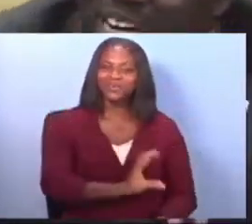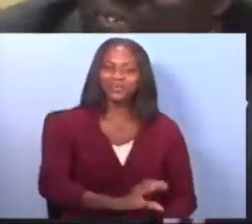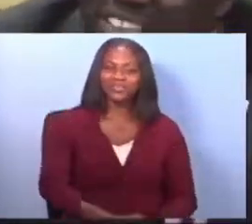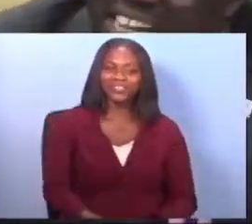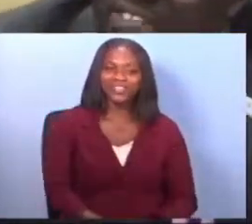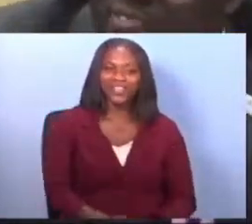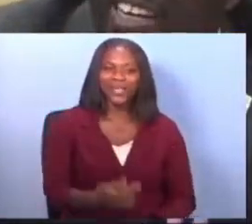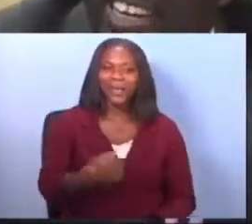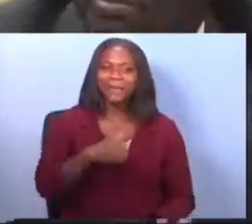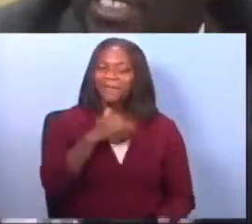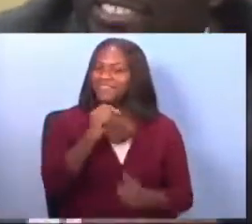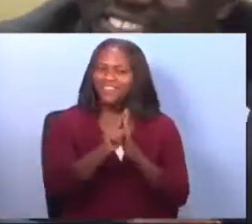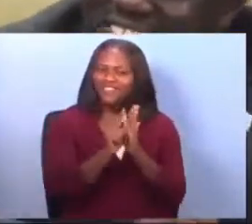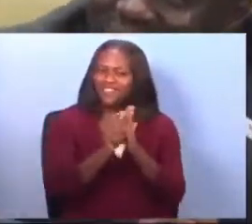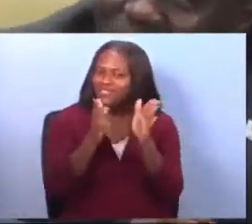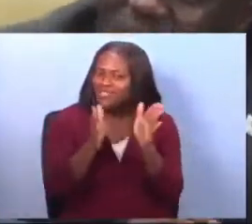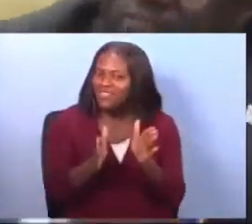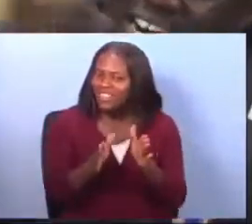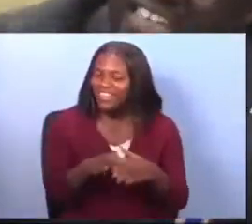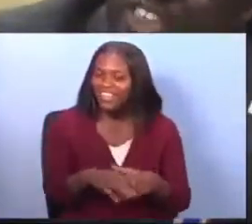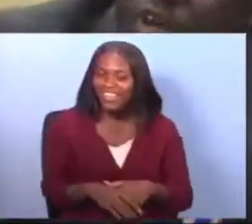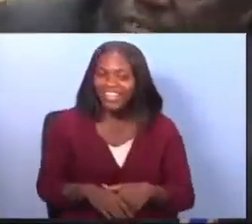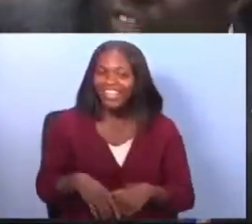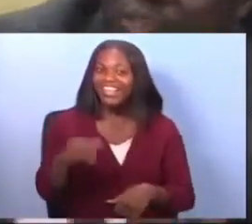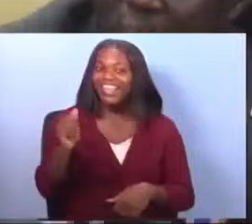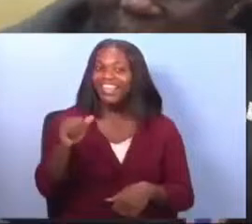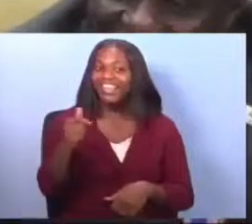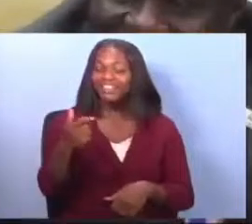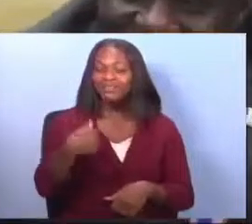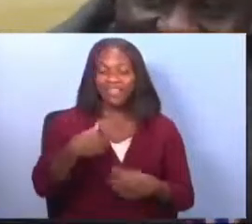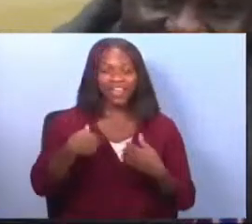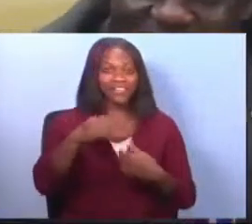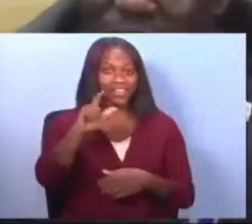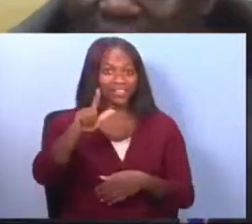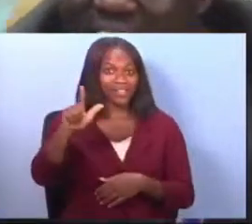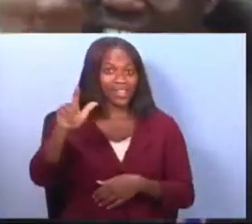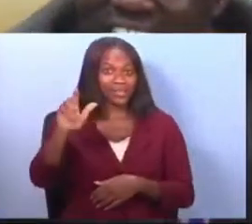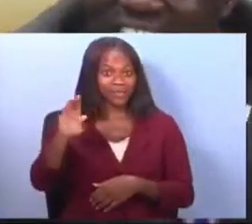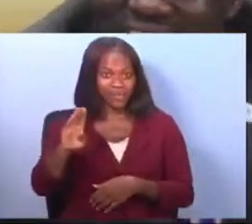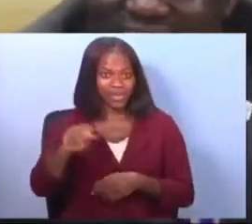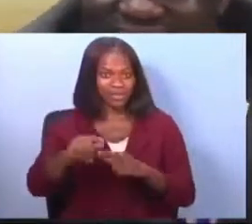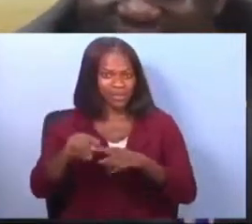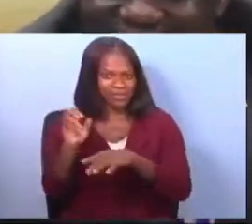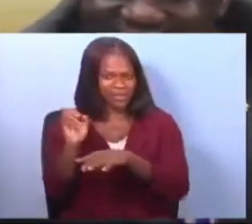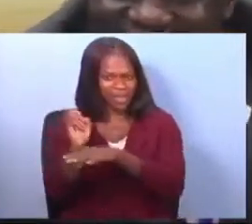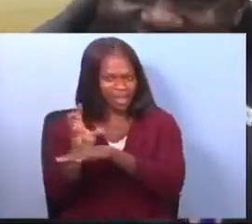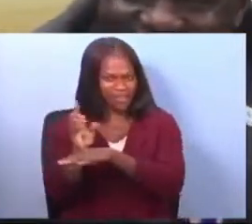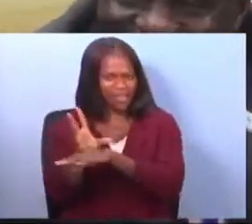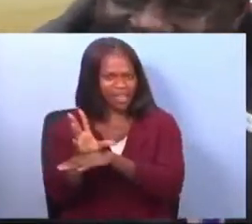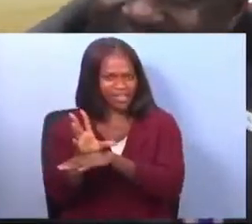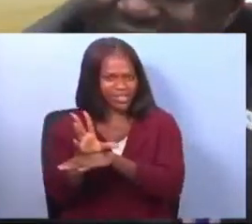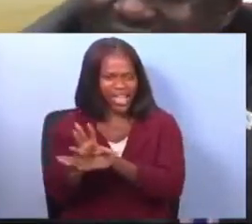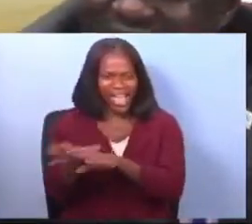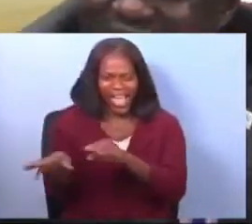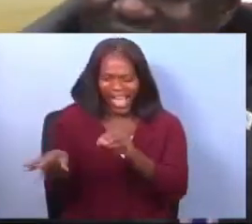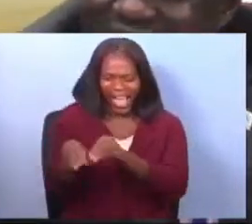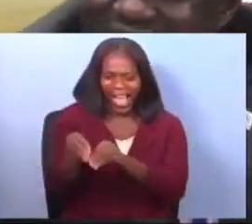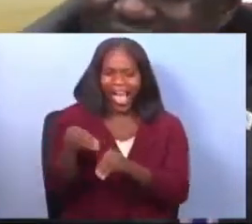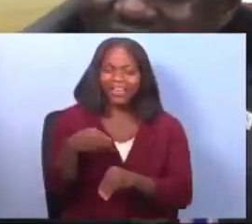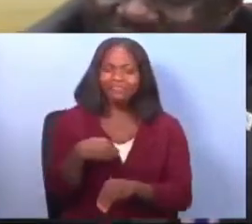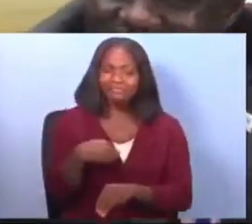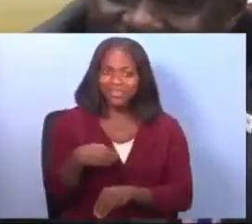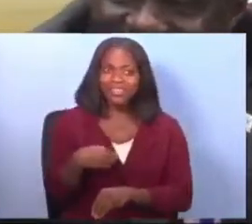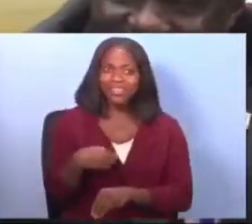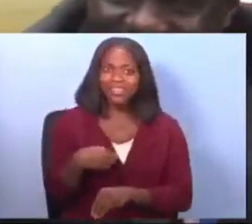I'm not a lawyer. Though I have LLB, I advise them, put me to a committee of which